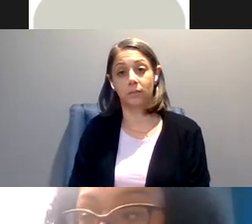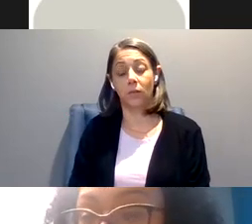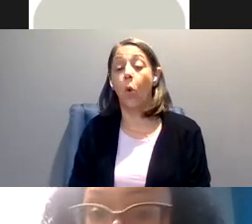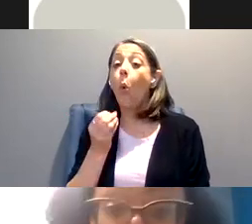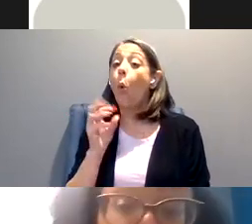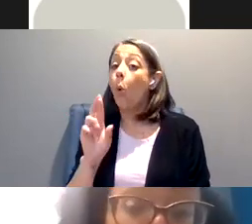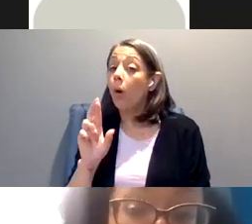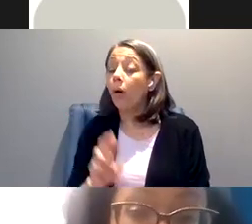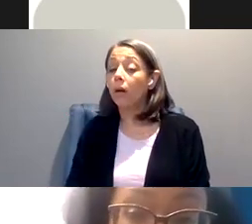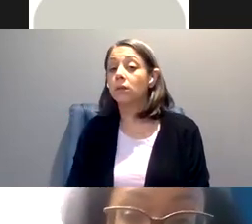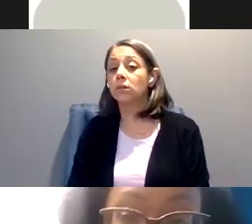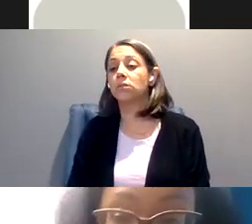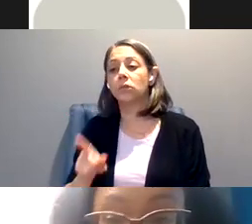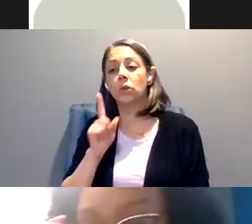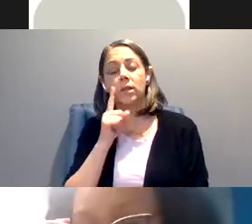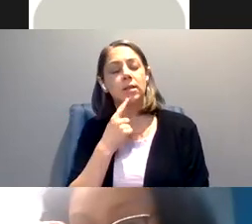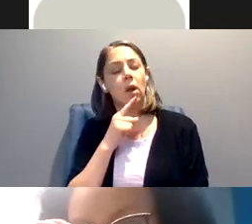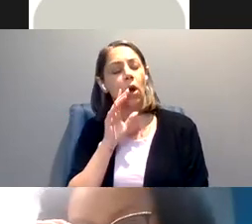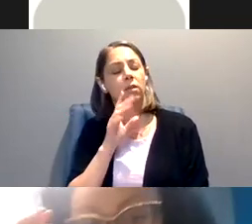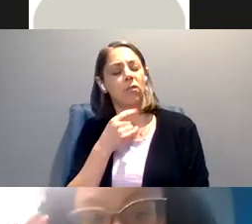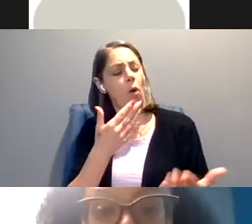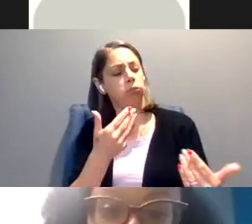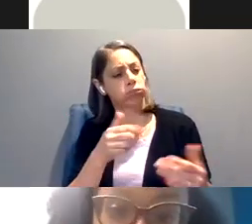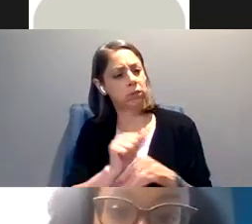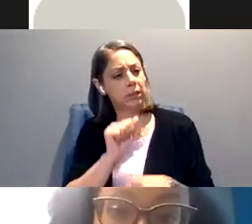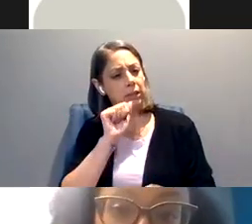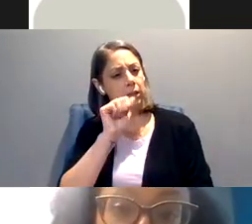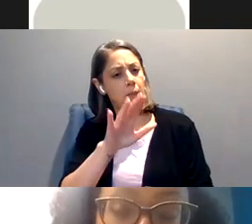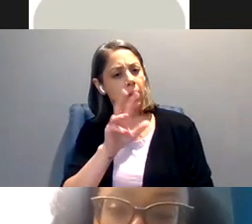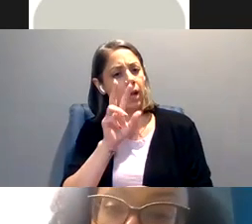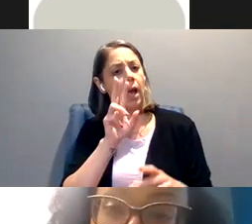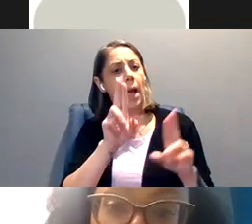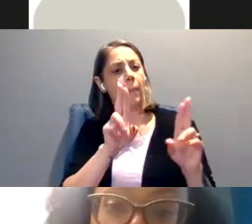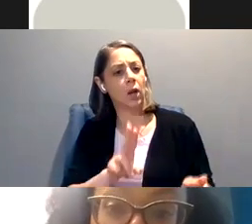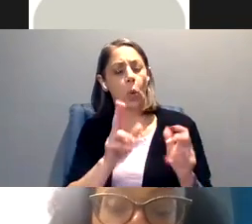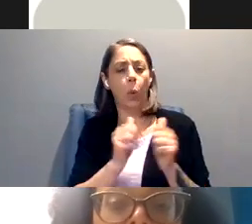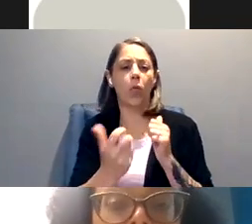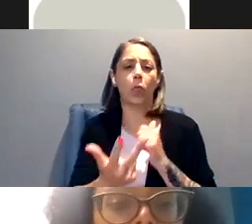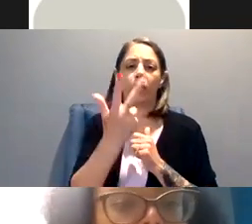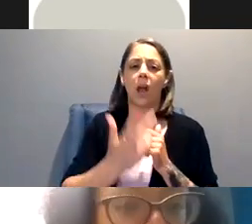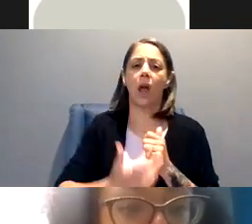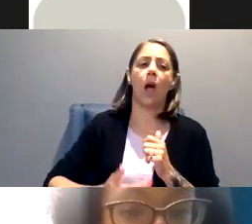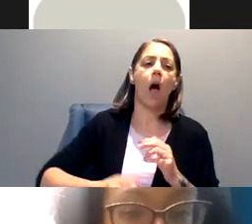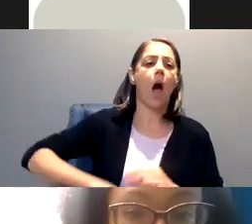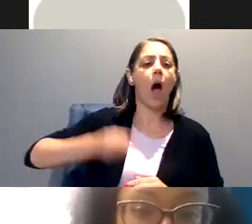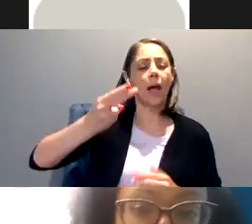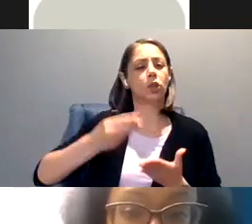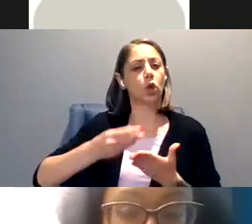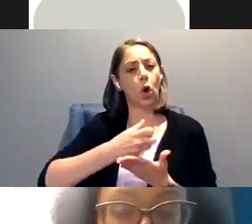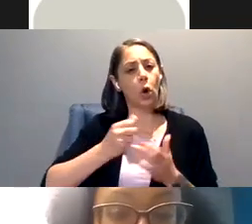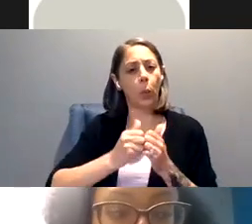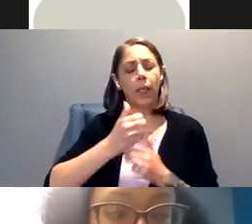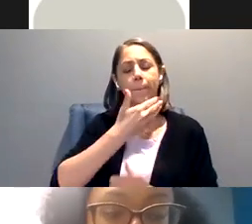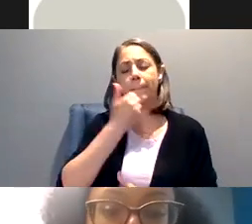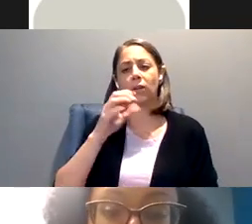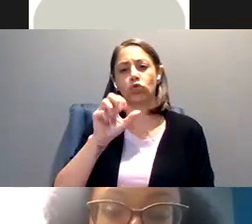Or they may say, go ahead and submit your application with the 3 highest earners who have the best credit. And then what that does in the